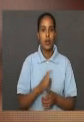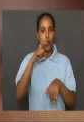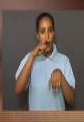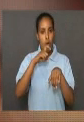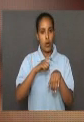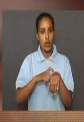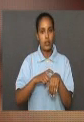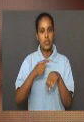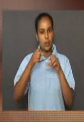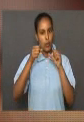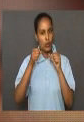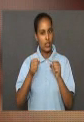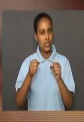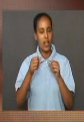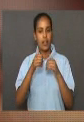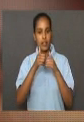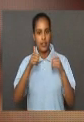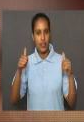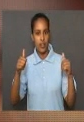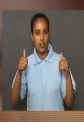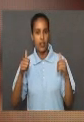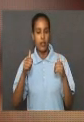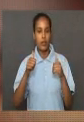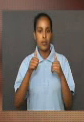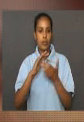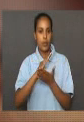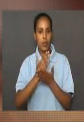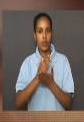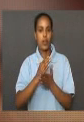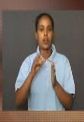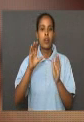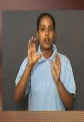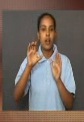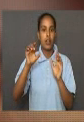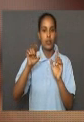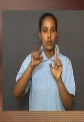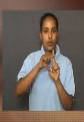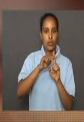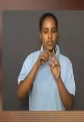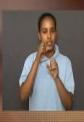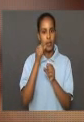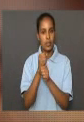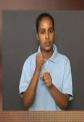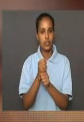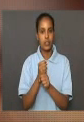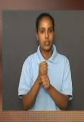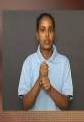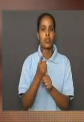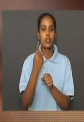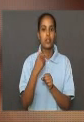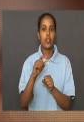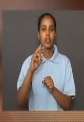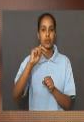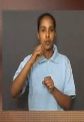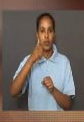Once the potential difference between the cathodes is established, the